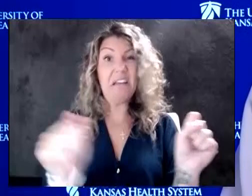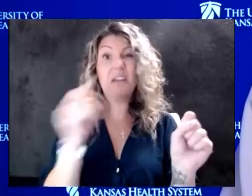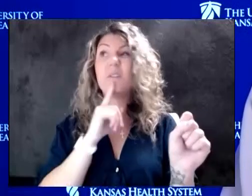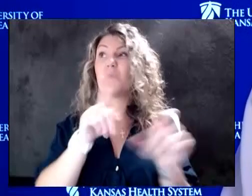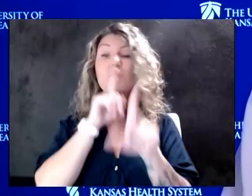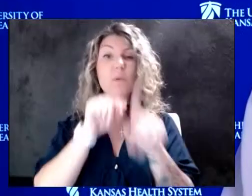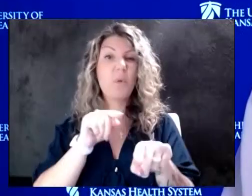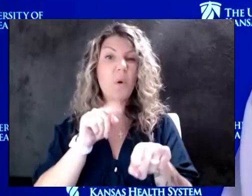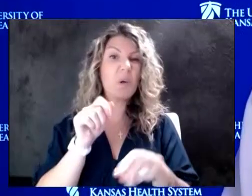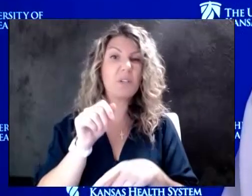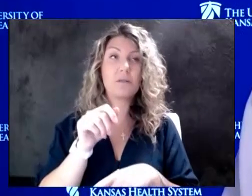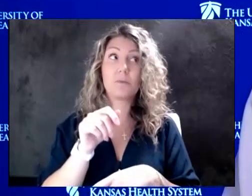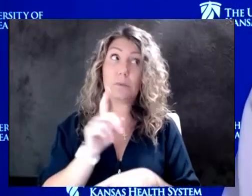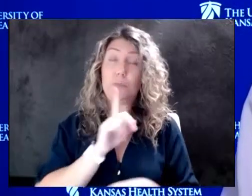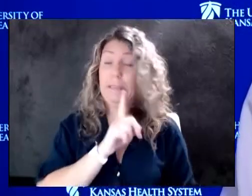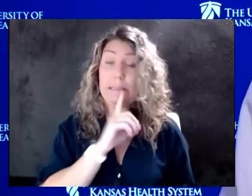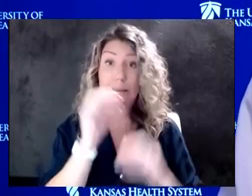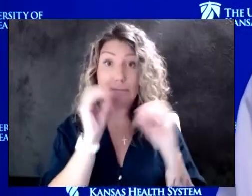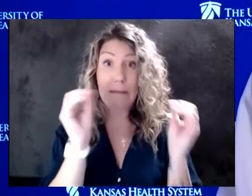at all about